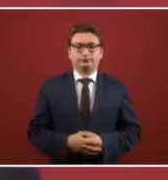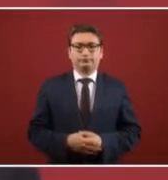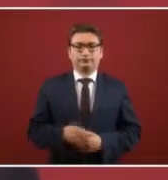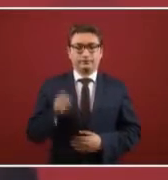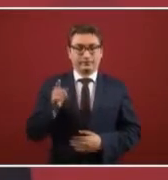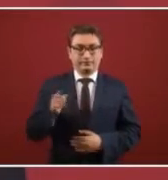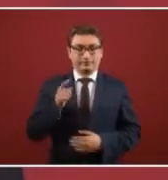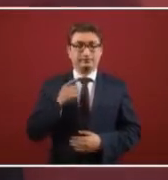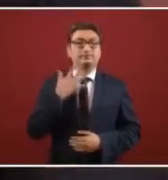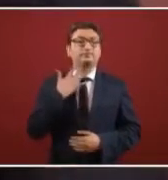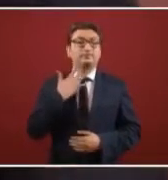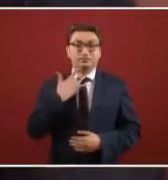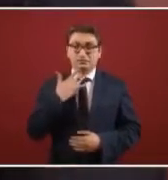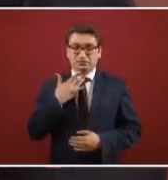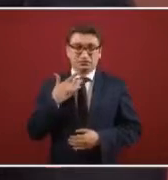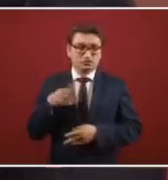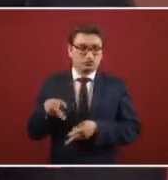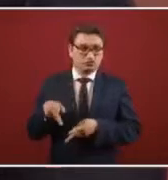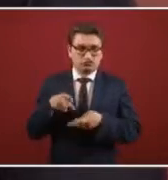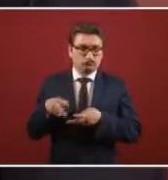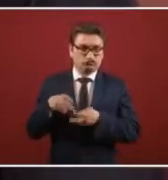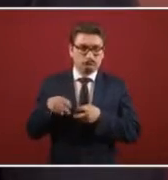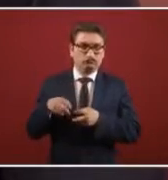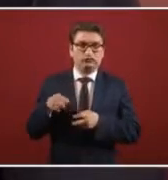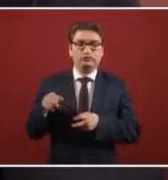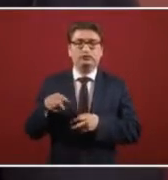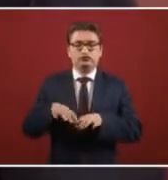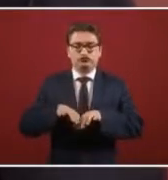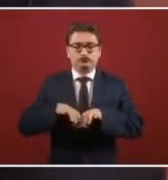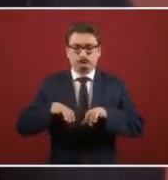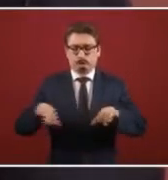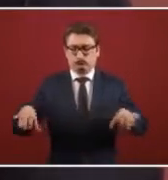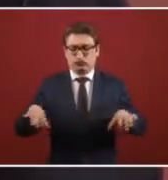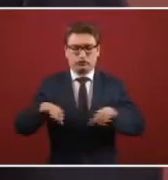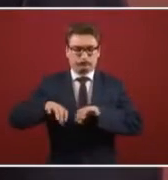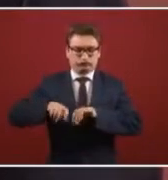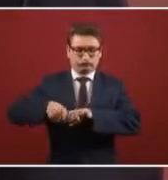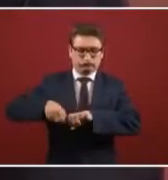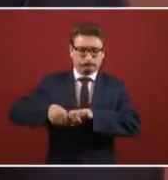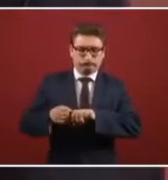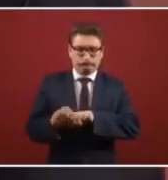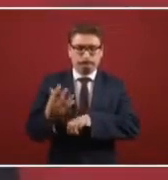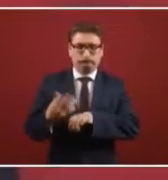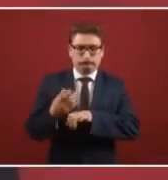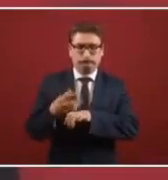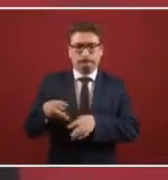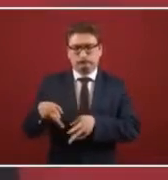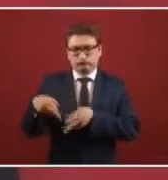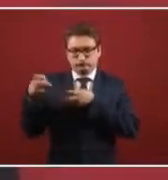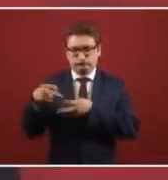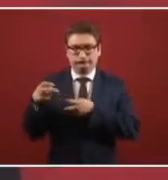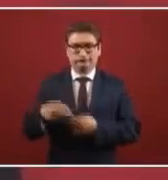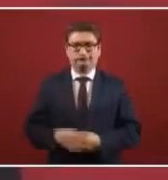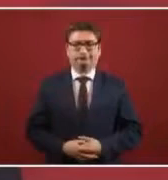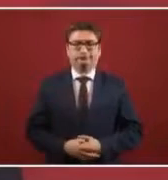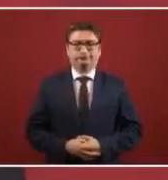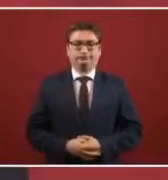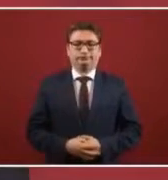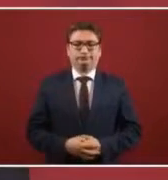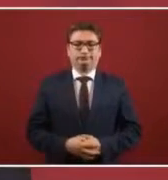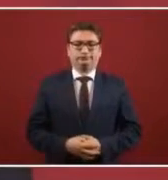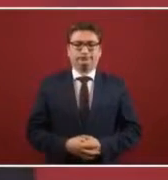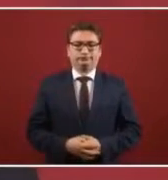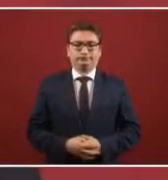extrayendo gasolina because they were en una fuga, they en were una taking toma gas clandestina. from a clandestine